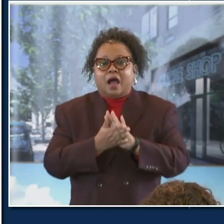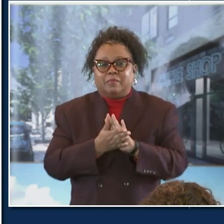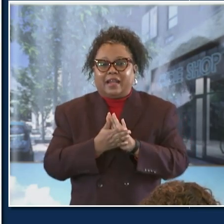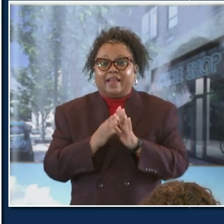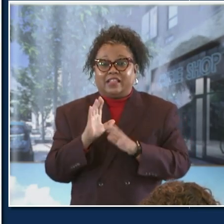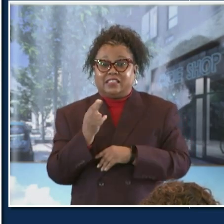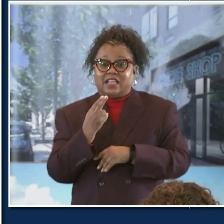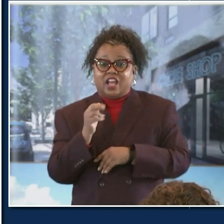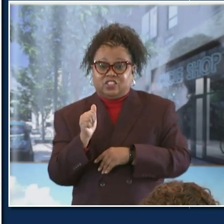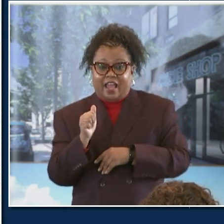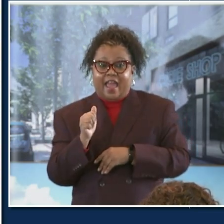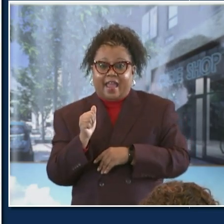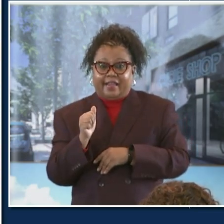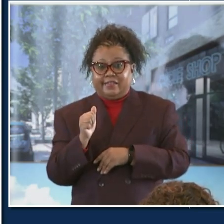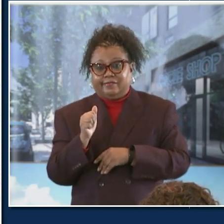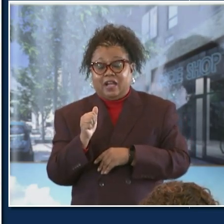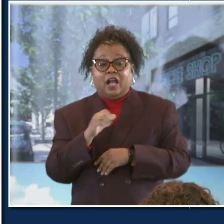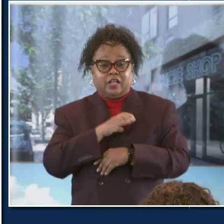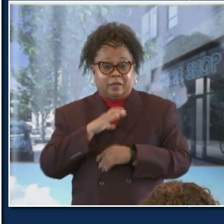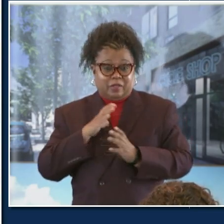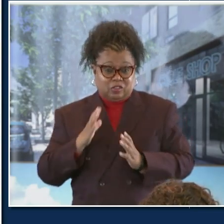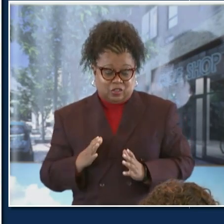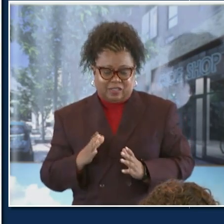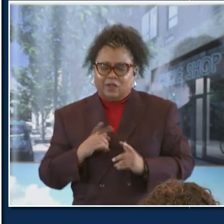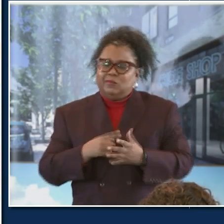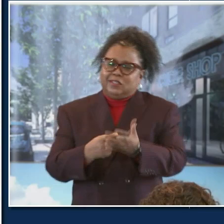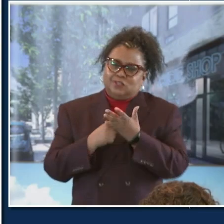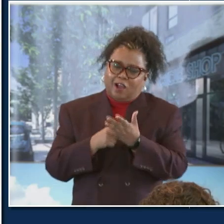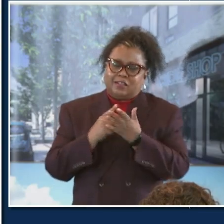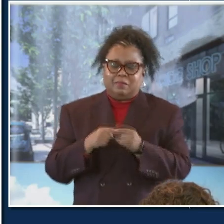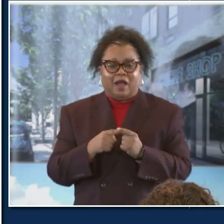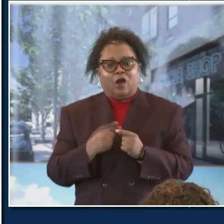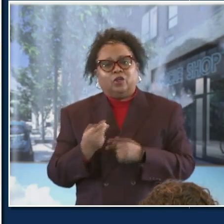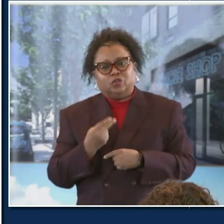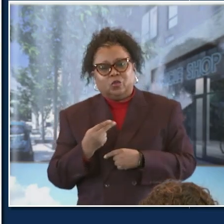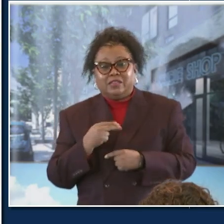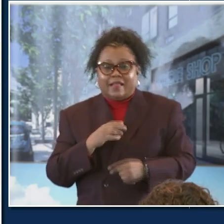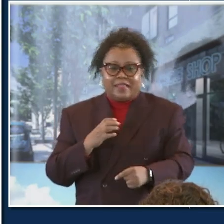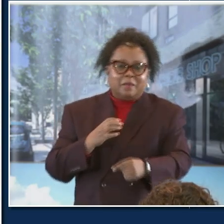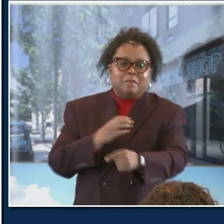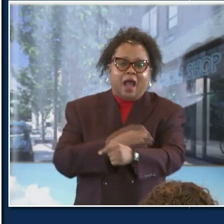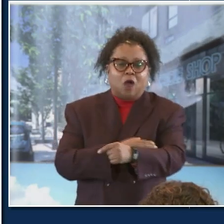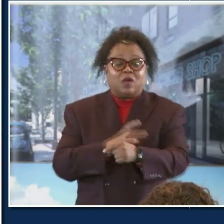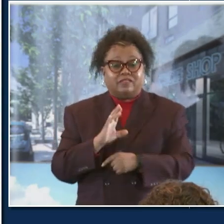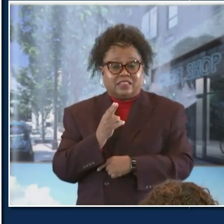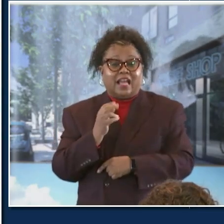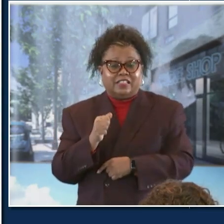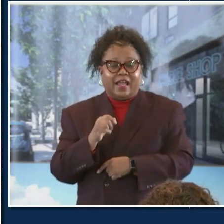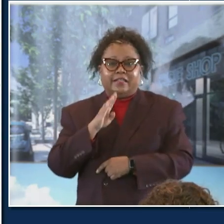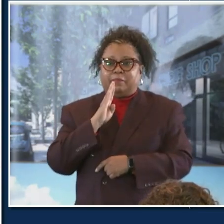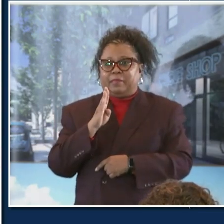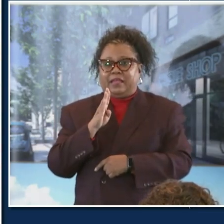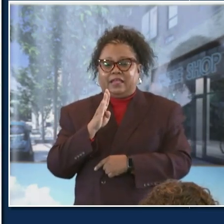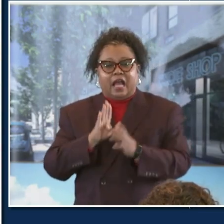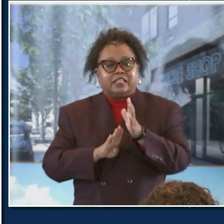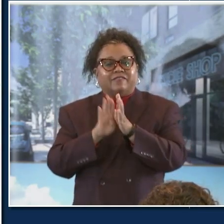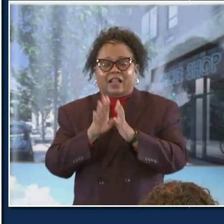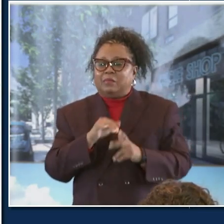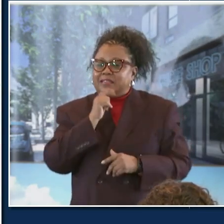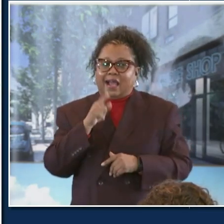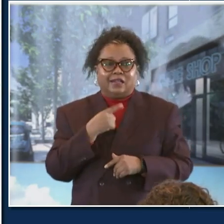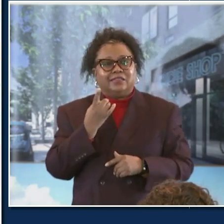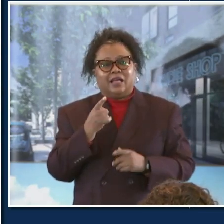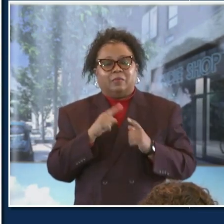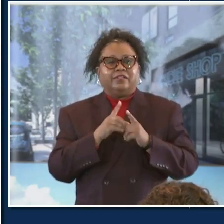the CHA commissioner. We talked about using the power of CHA to be a developer, not just